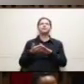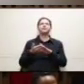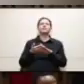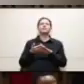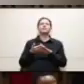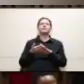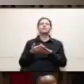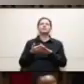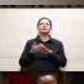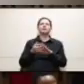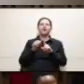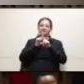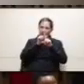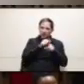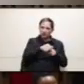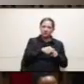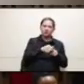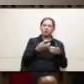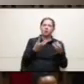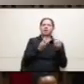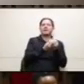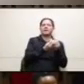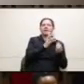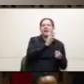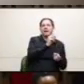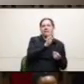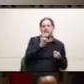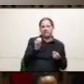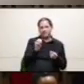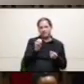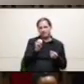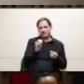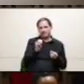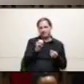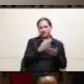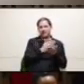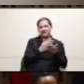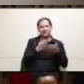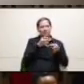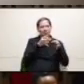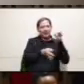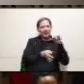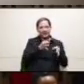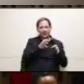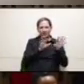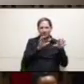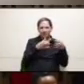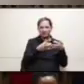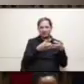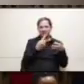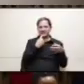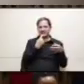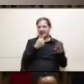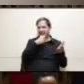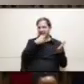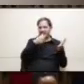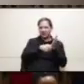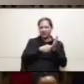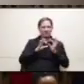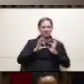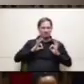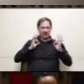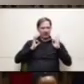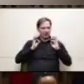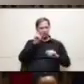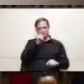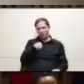themselves in with the MM. The Sanko, the political parties, they were saying the letter of the mayor is wrong.